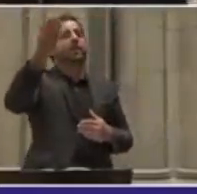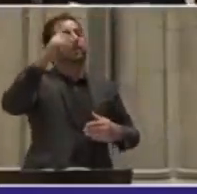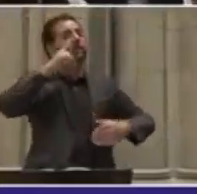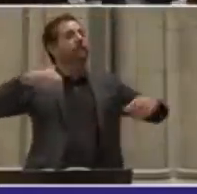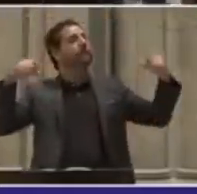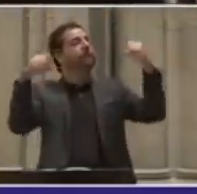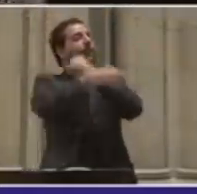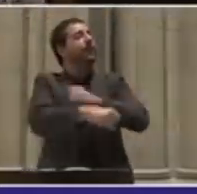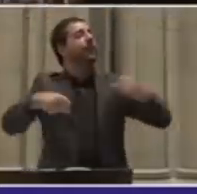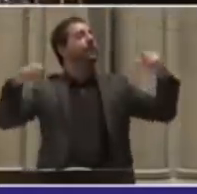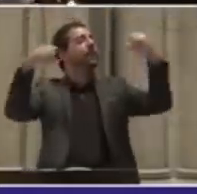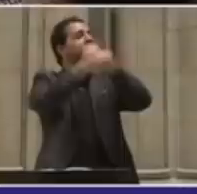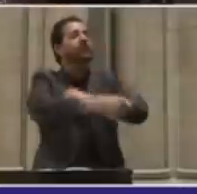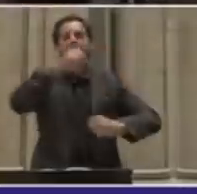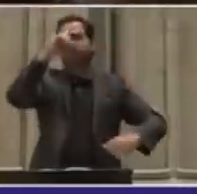fighting for